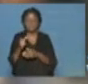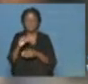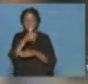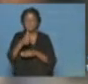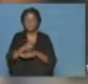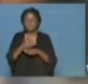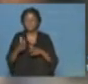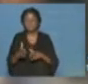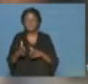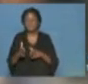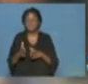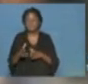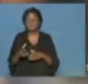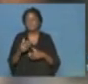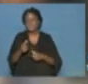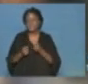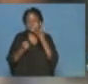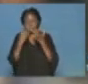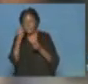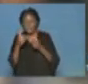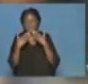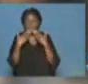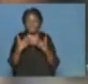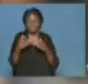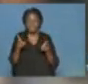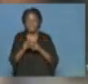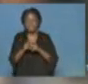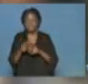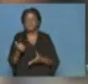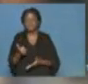donation, Bimini Pilots also facilitated the setup and connection of the computers.